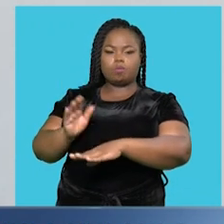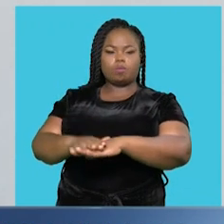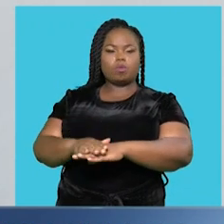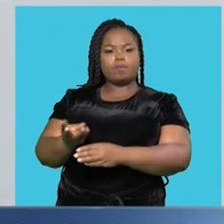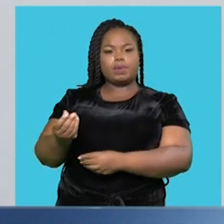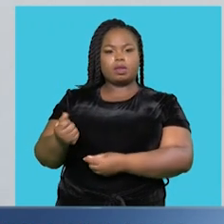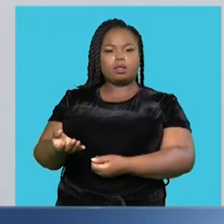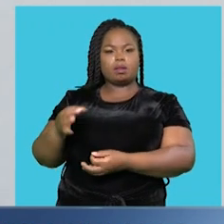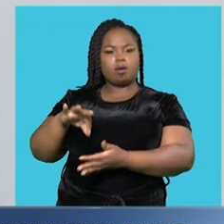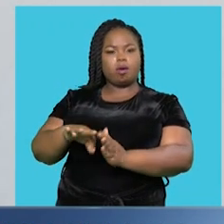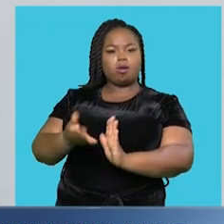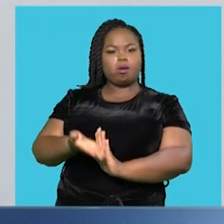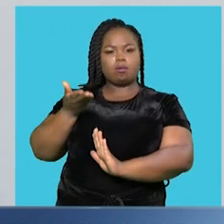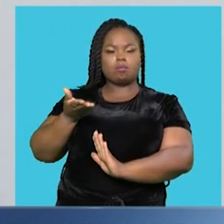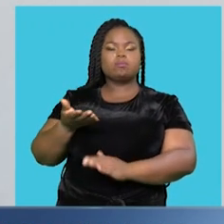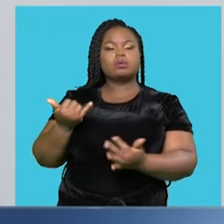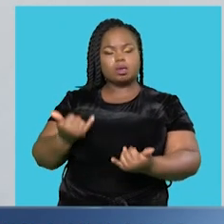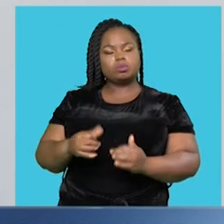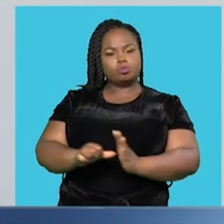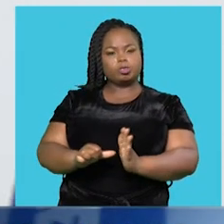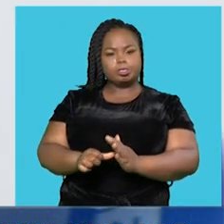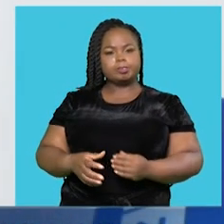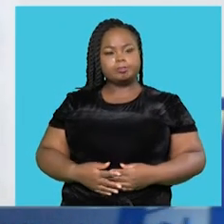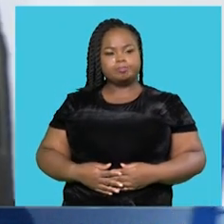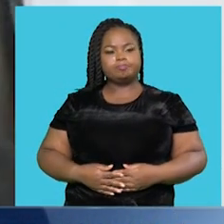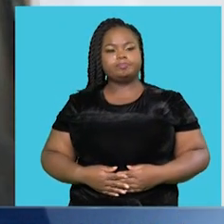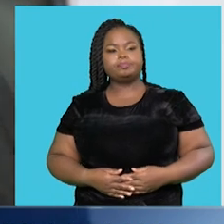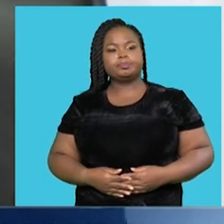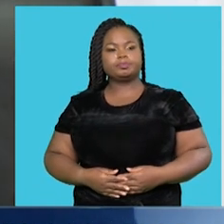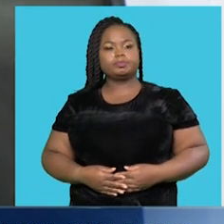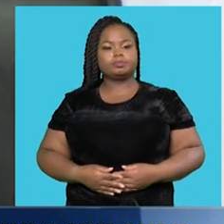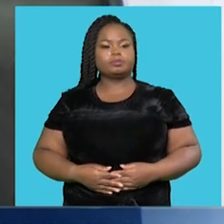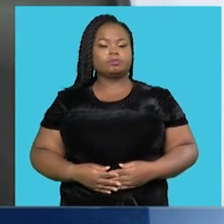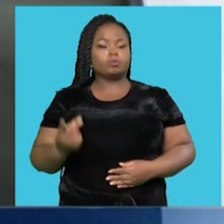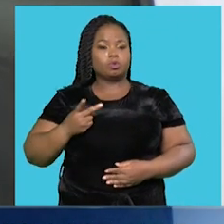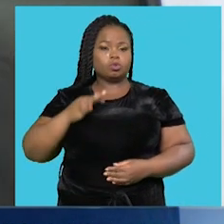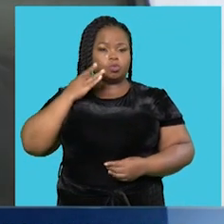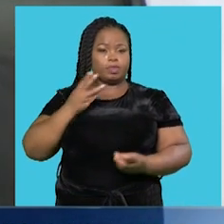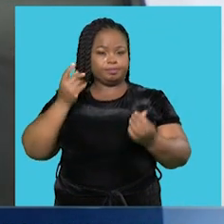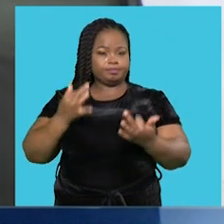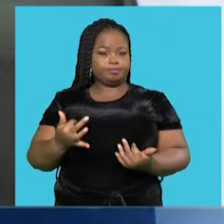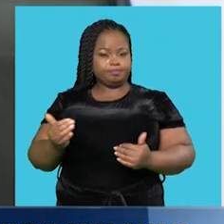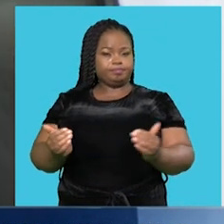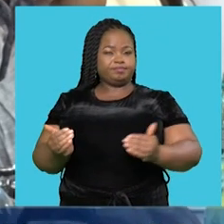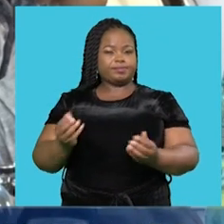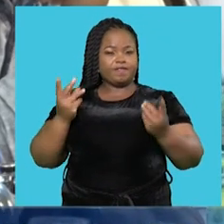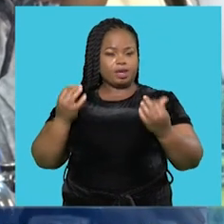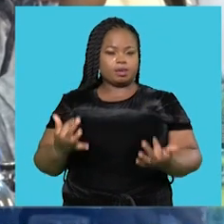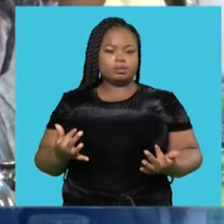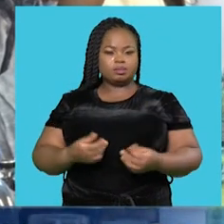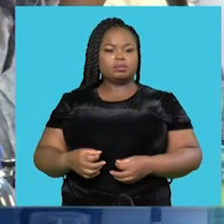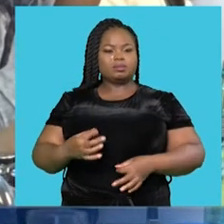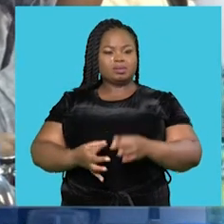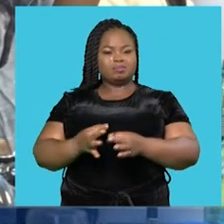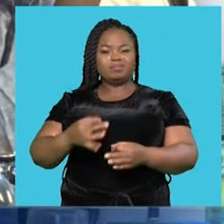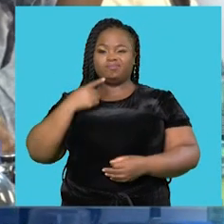revenue. So that's very important as well. Go ditekanyetso tse radueng letona Mamabolo o boletse ga puso